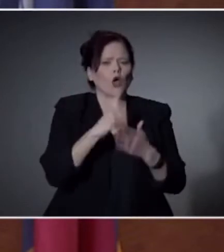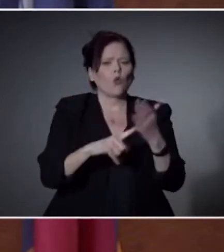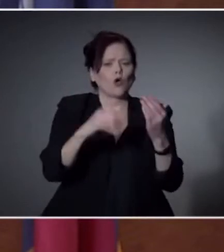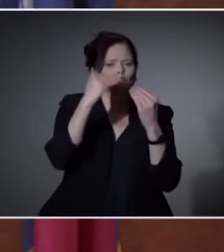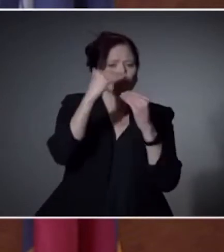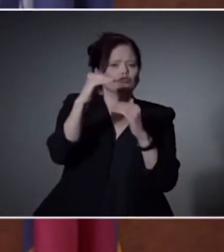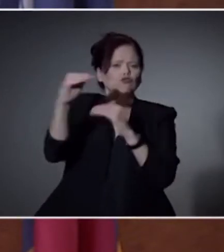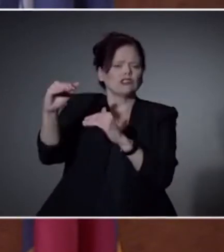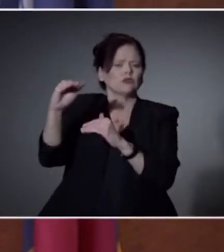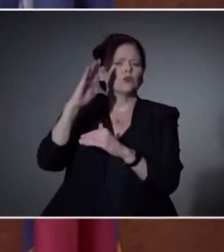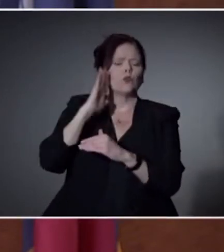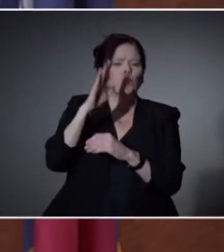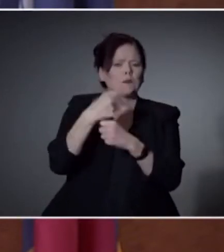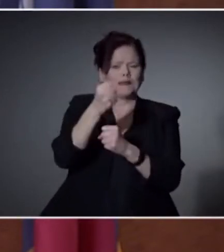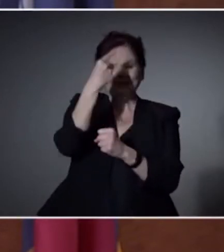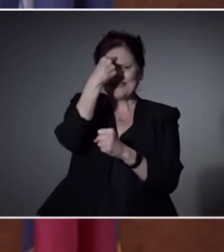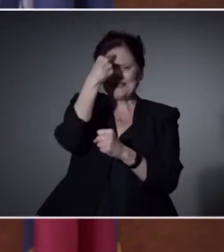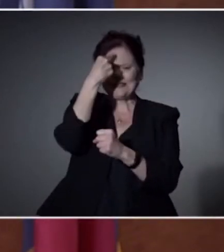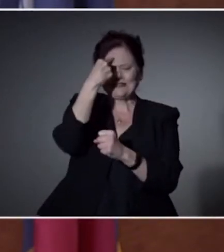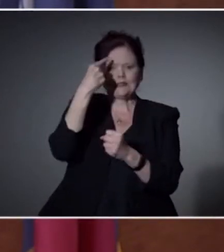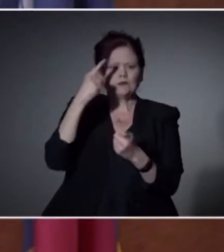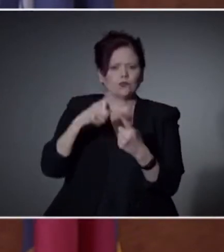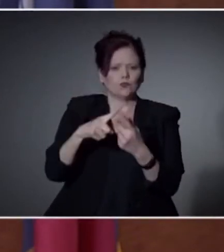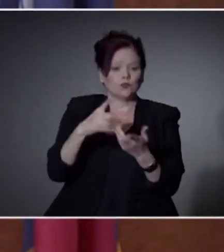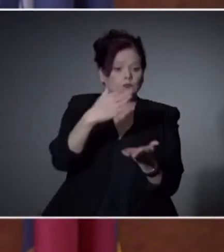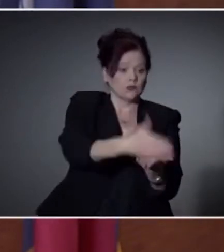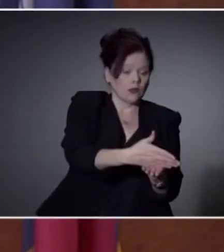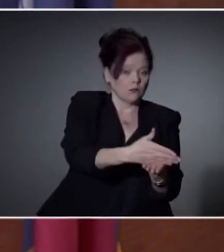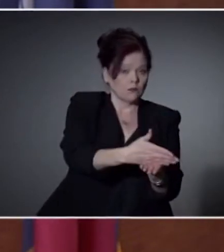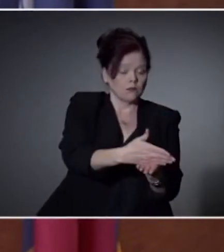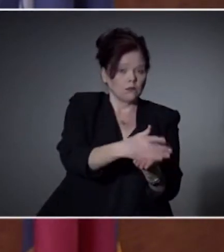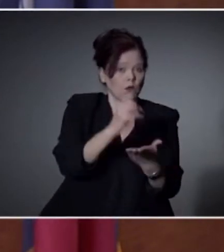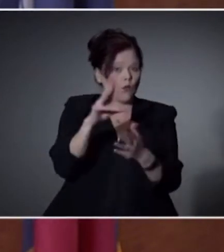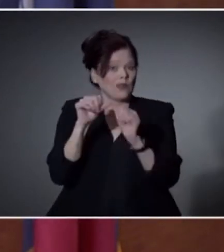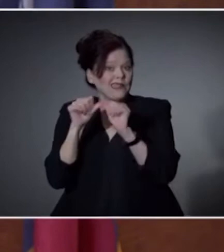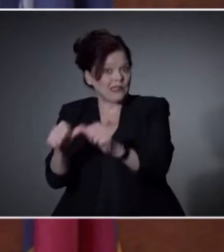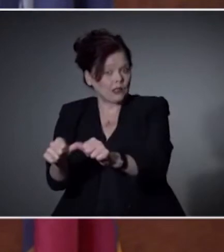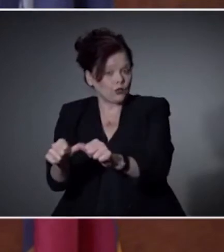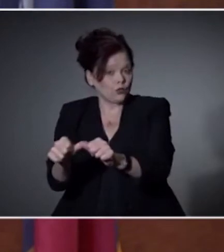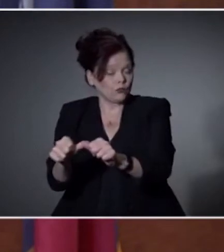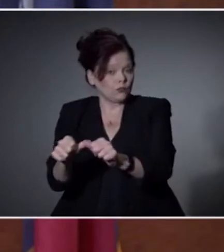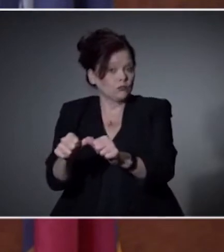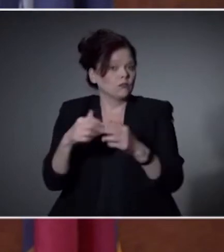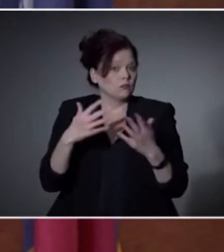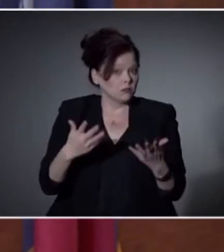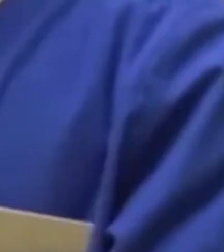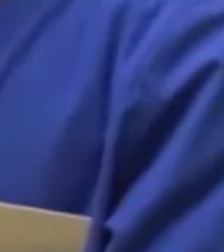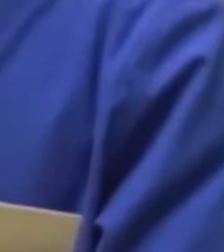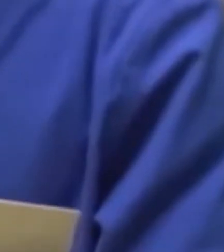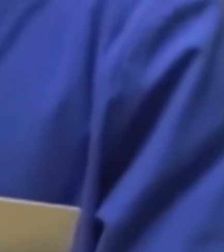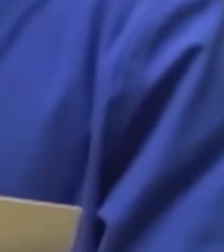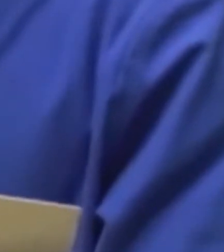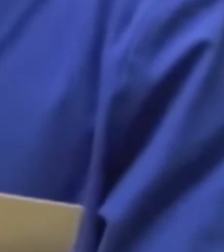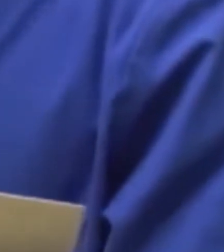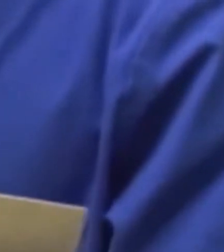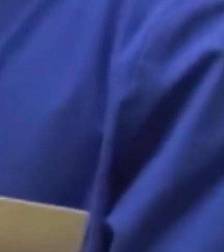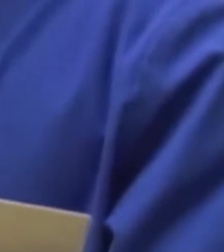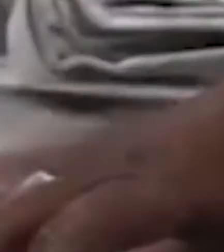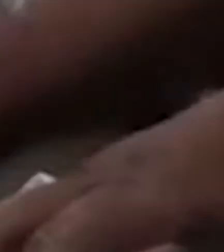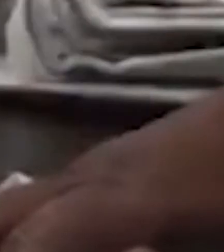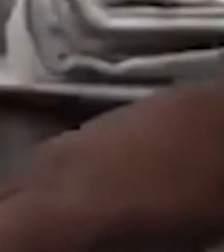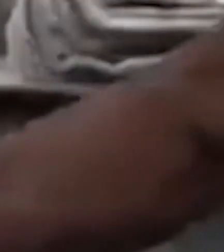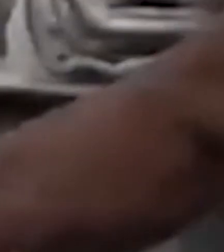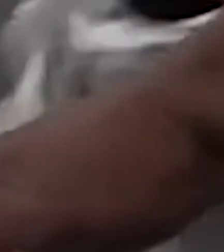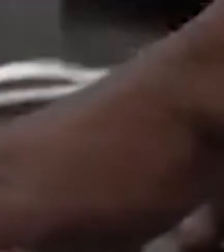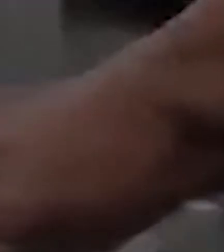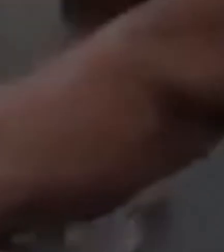us to take off the books and which ones should stay on a little bit longer. Reeves says the state will